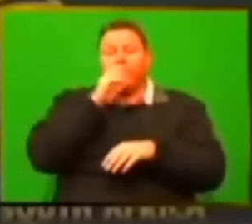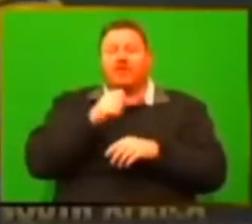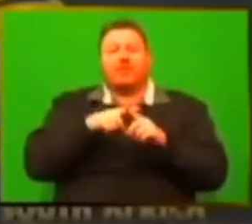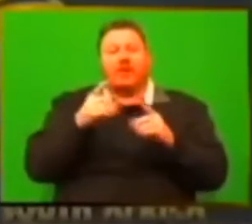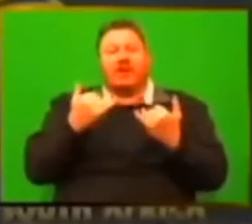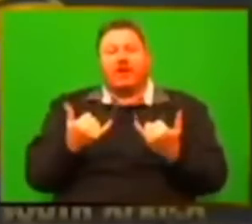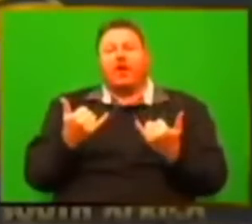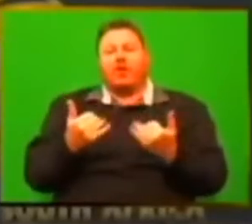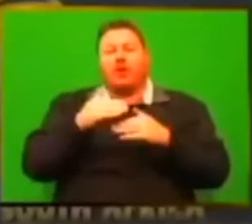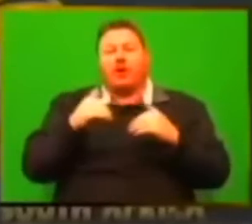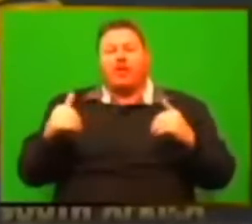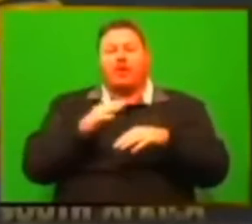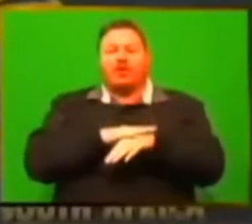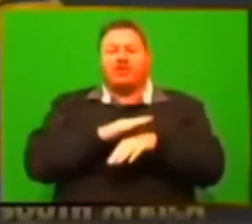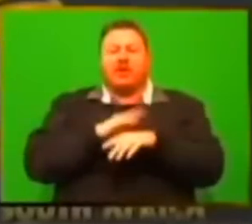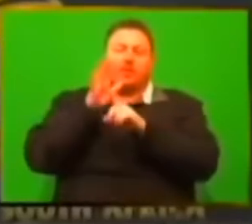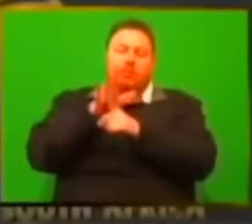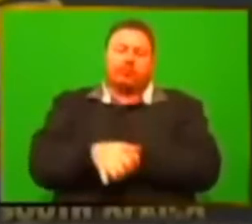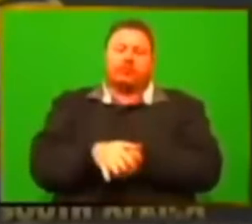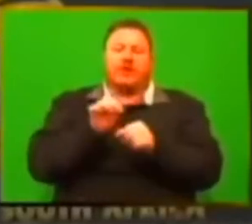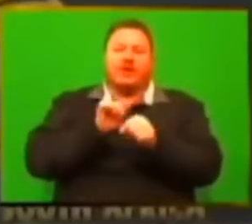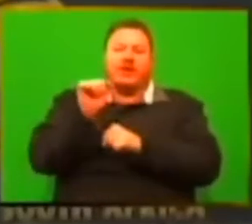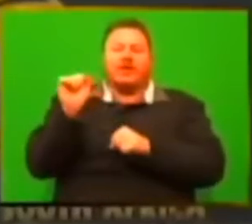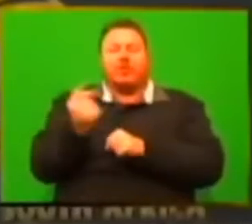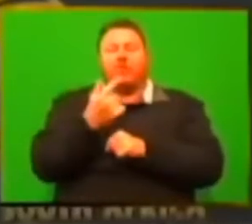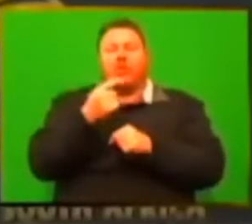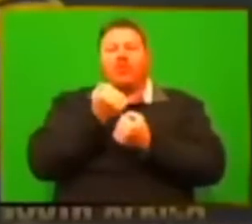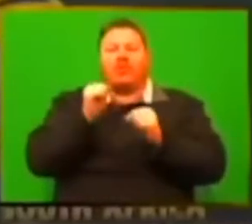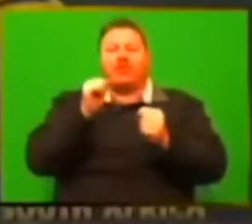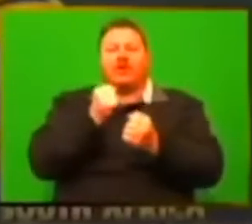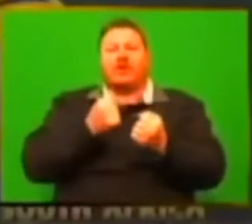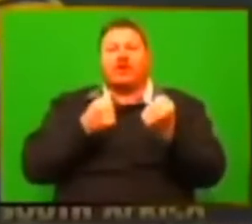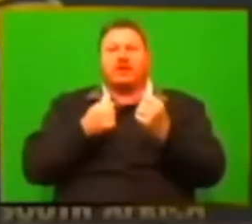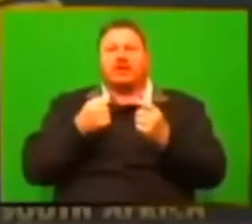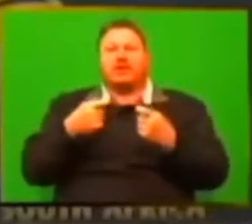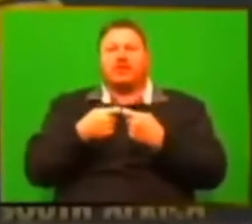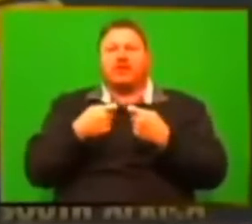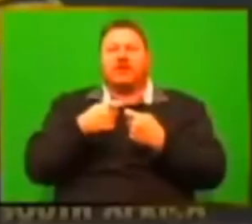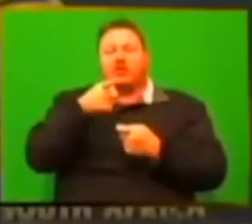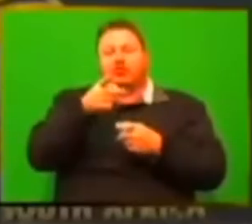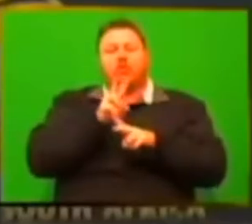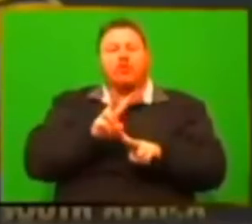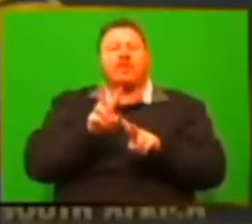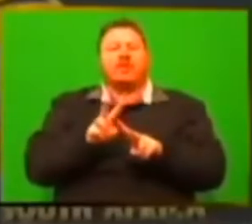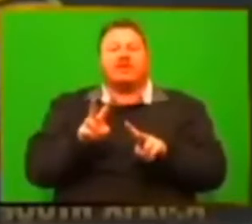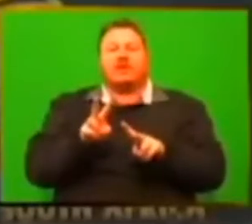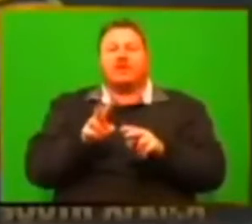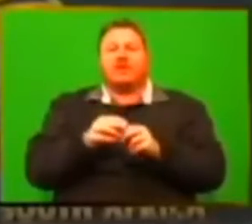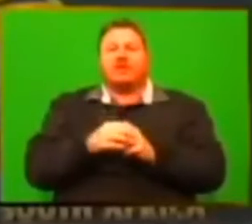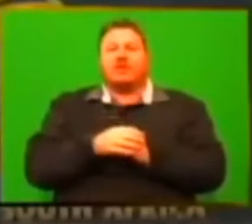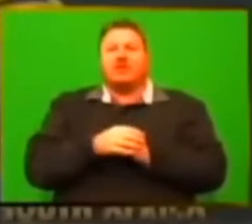the apartheid regime being so oppressive against all freedom fighters, you peacefully and uninterruptedly